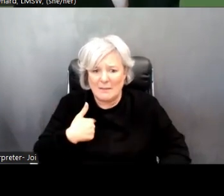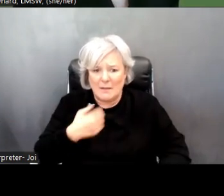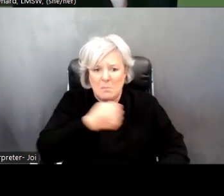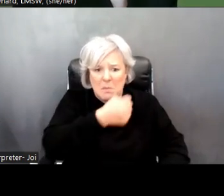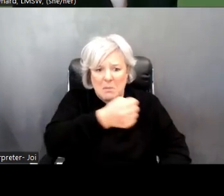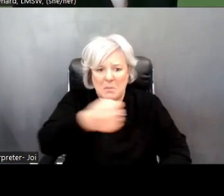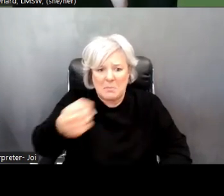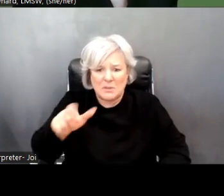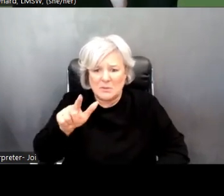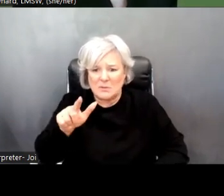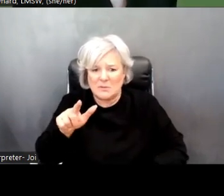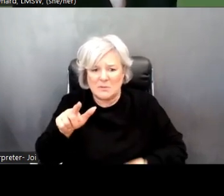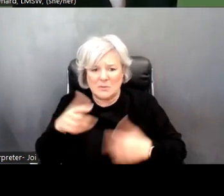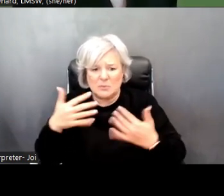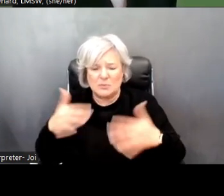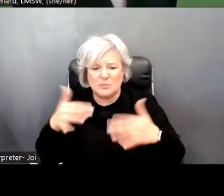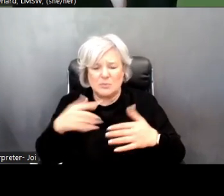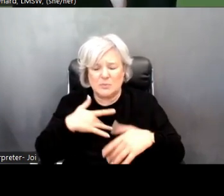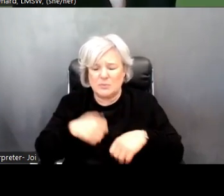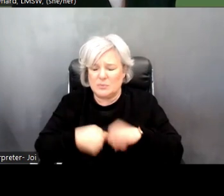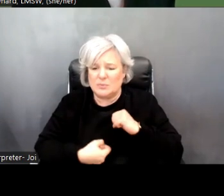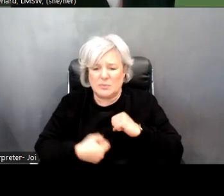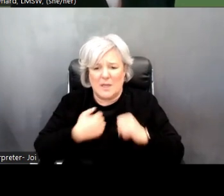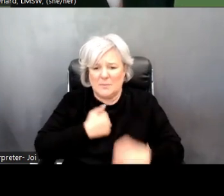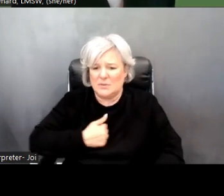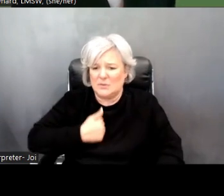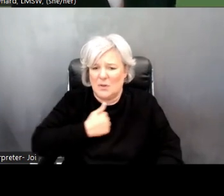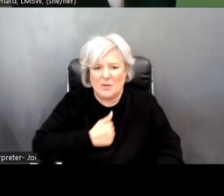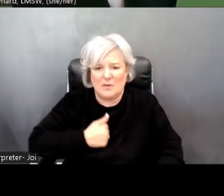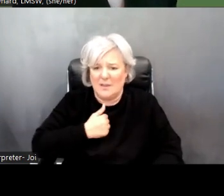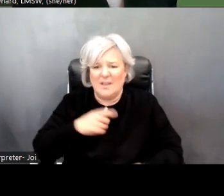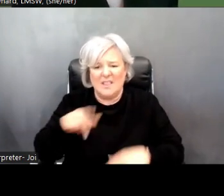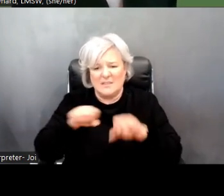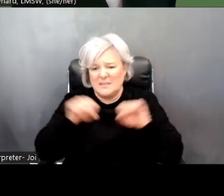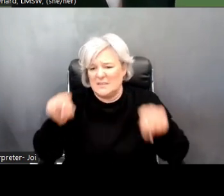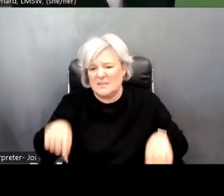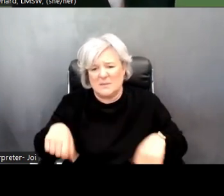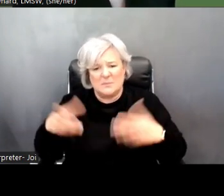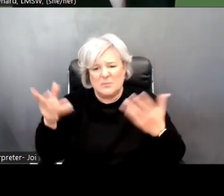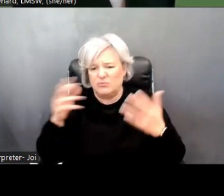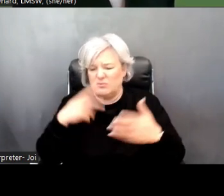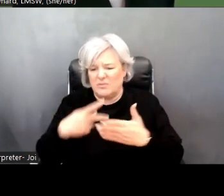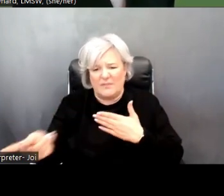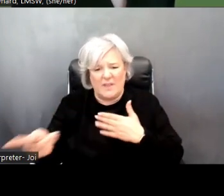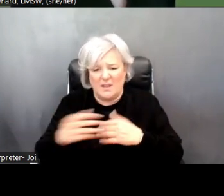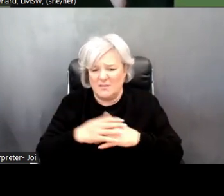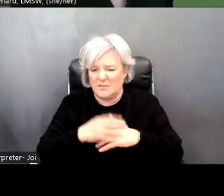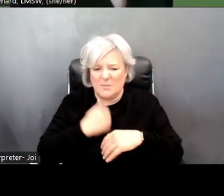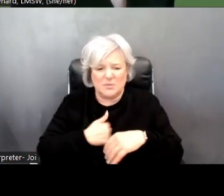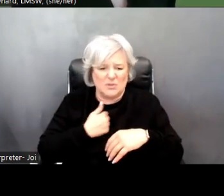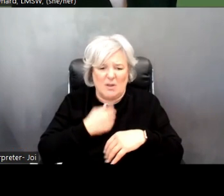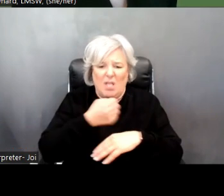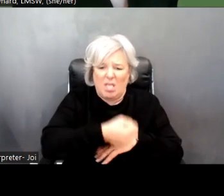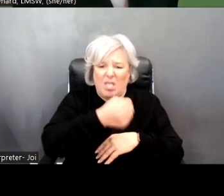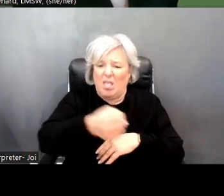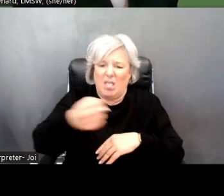Oh, that's just heartbreaking. And I'm so sorry. The system so failed you. I'm so sorry. And I'm